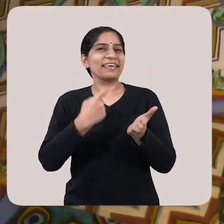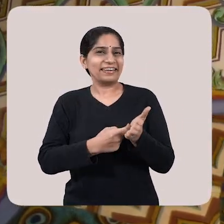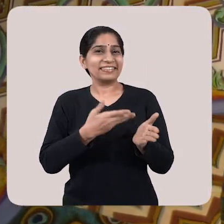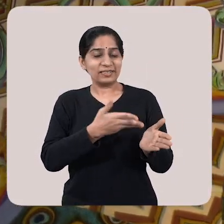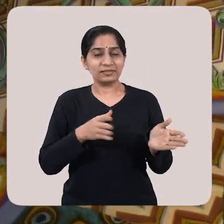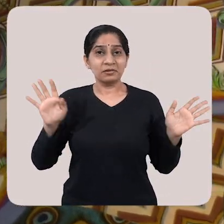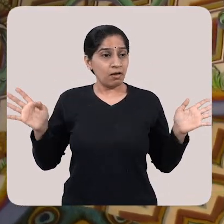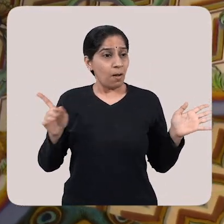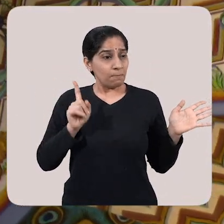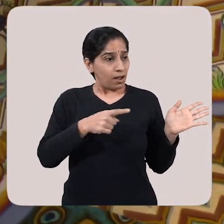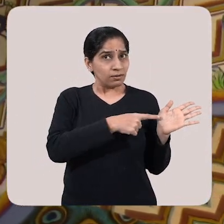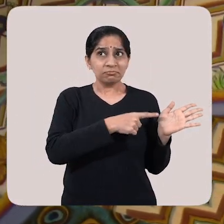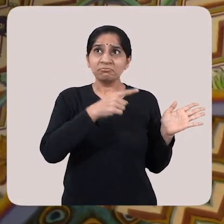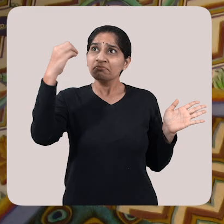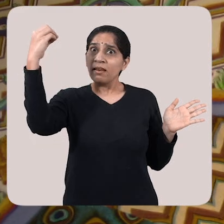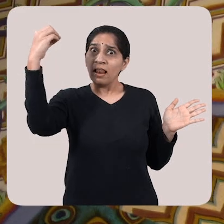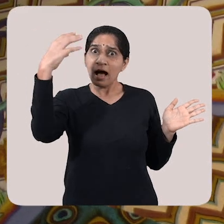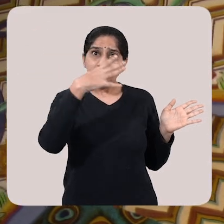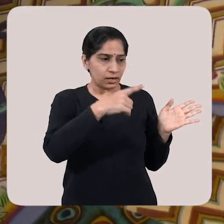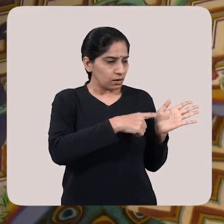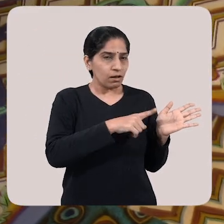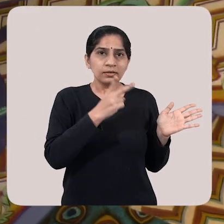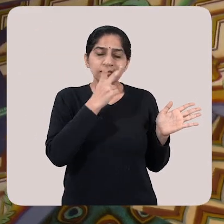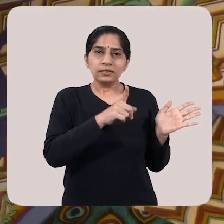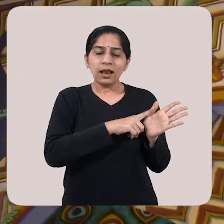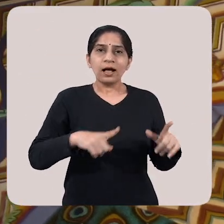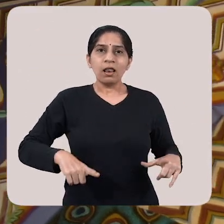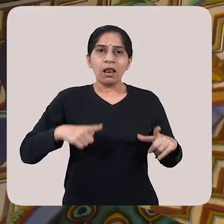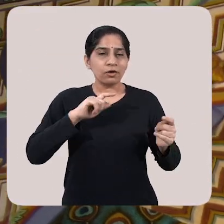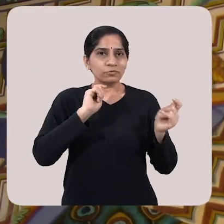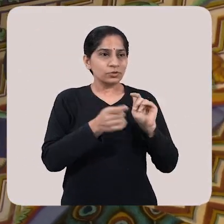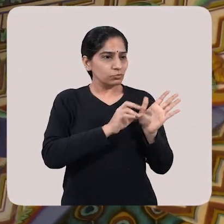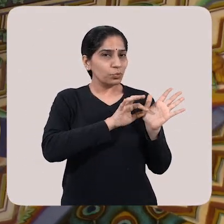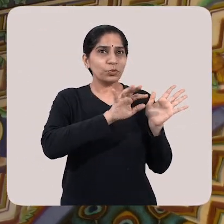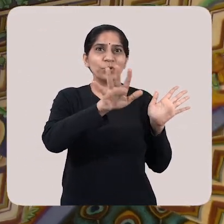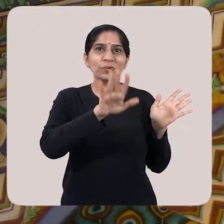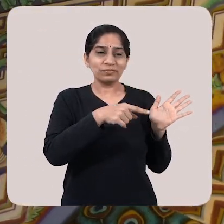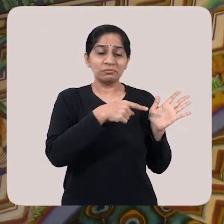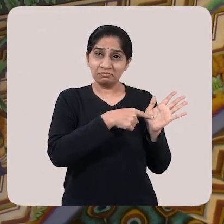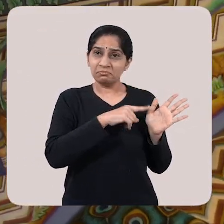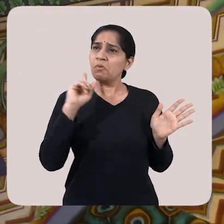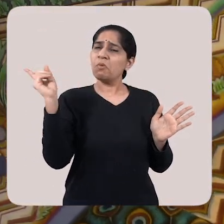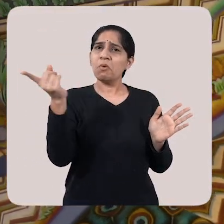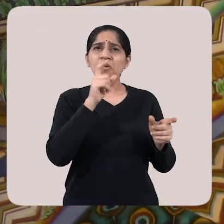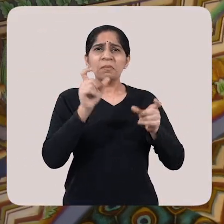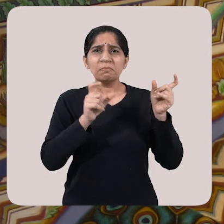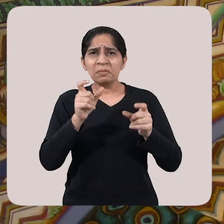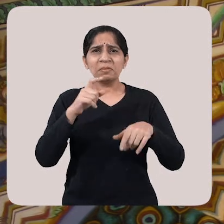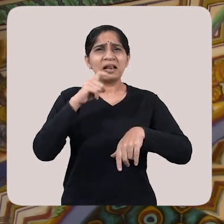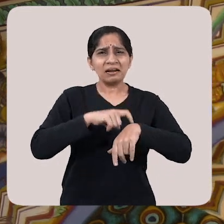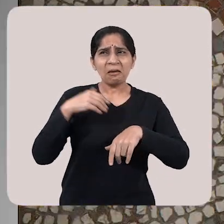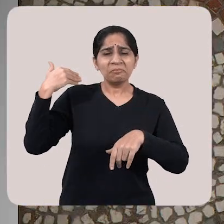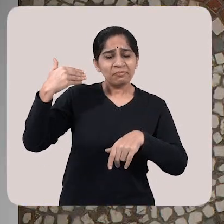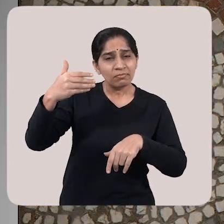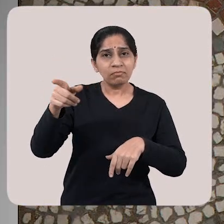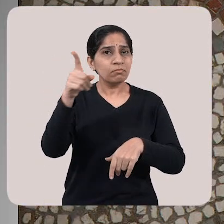as iridescence, where the bird's feathers seem to come to life as light hits them. This sheen has woven its